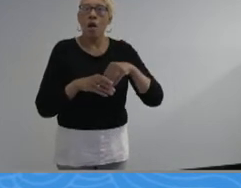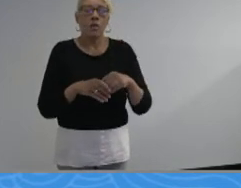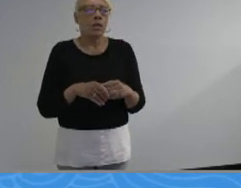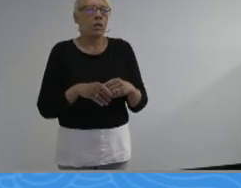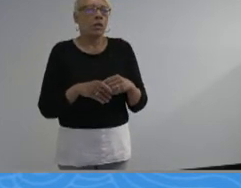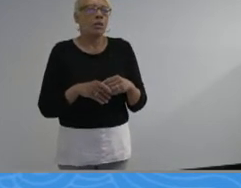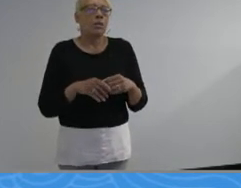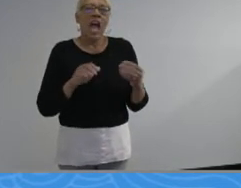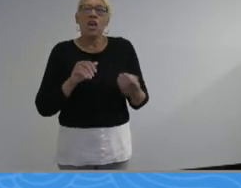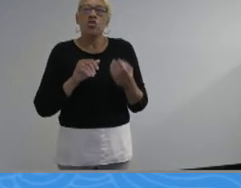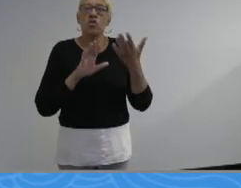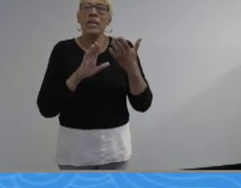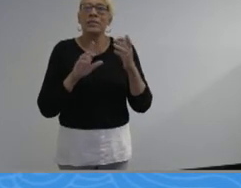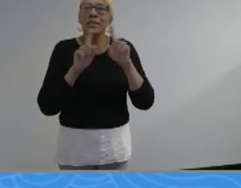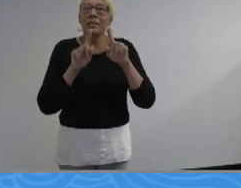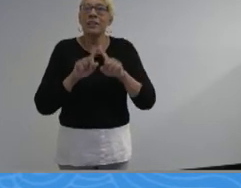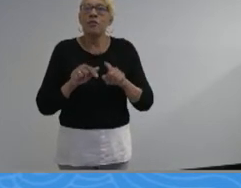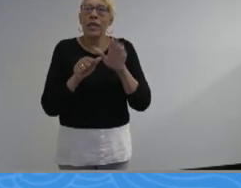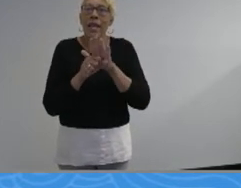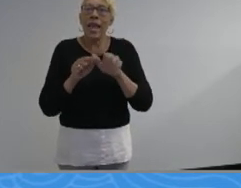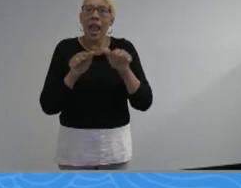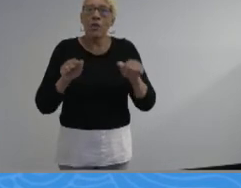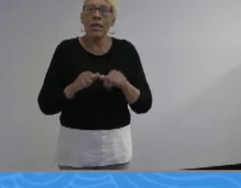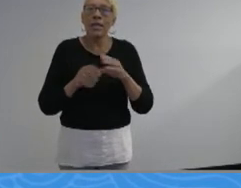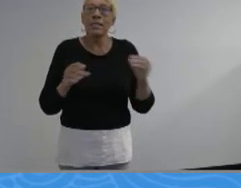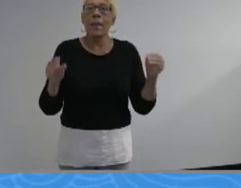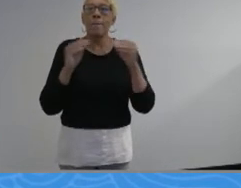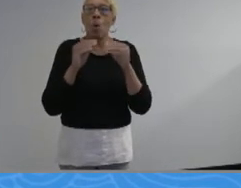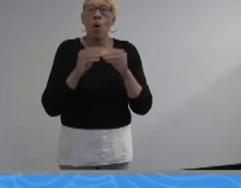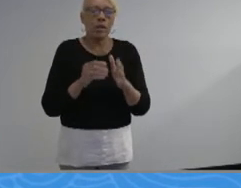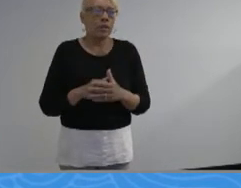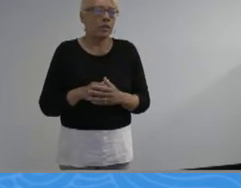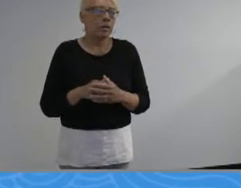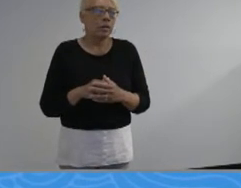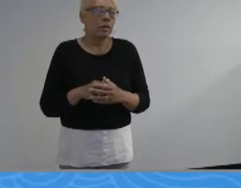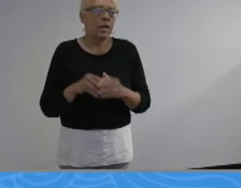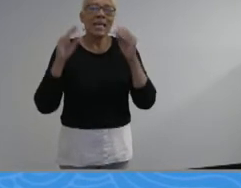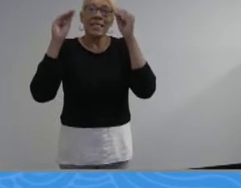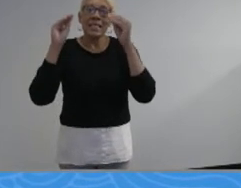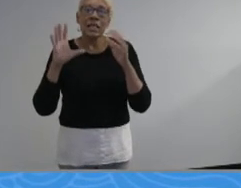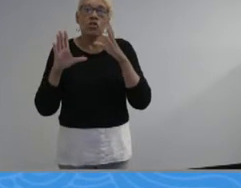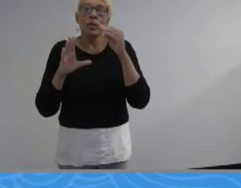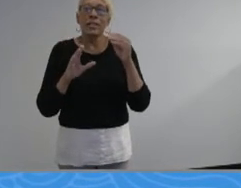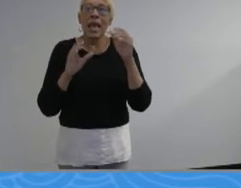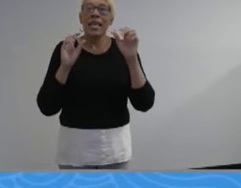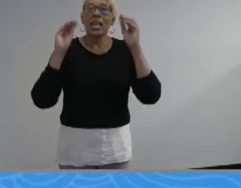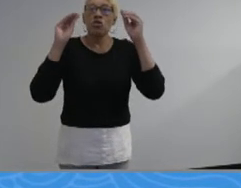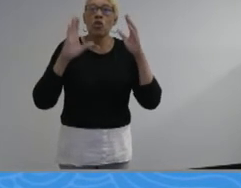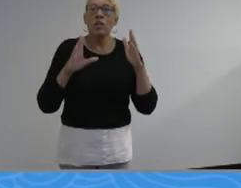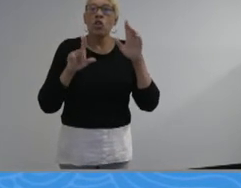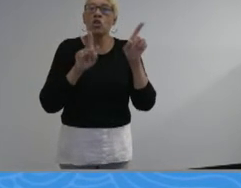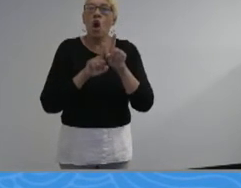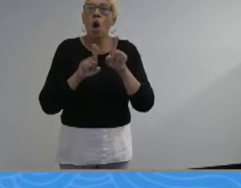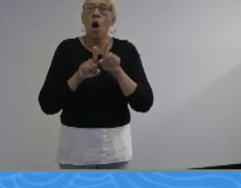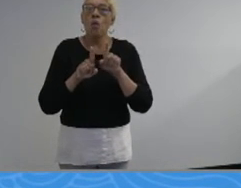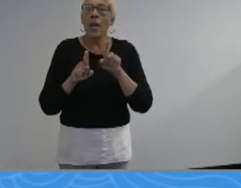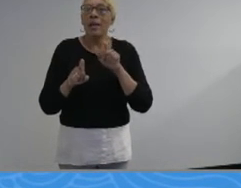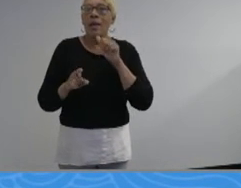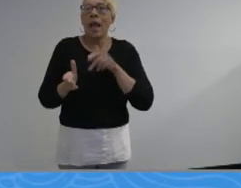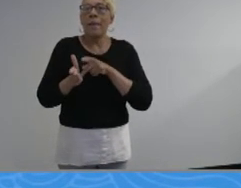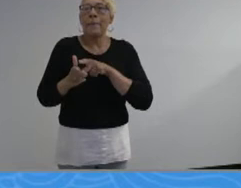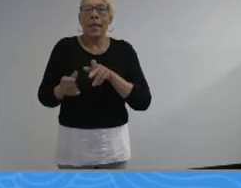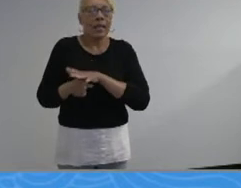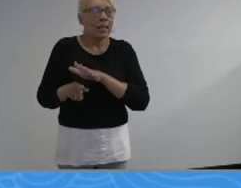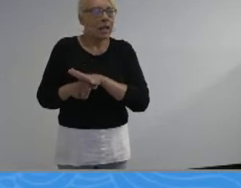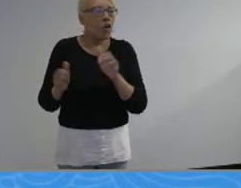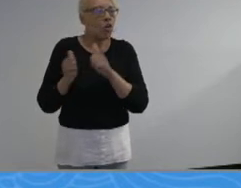addressing systematic barriers and more. Teachers and instructors are already underpaid without